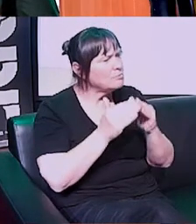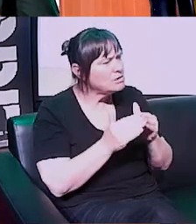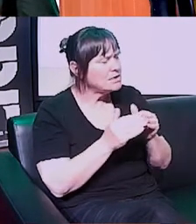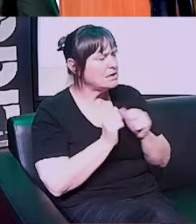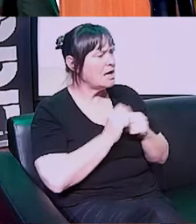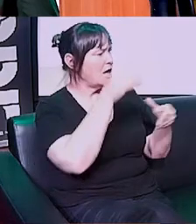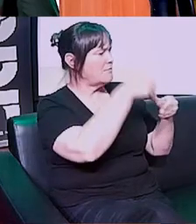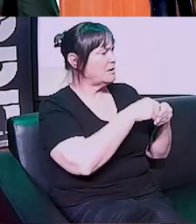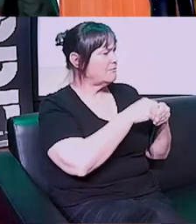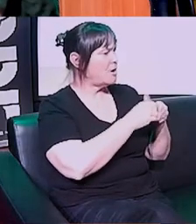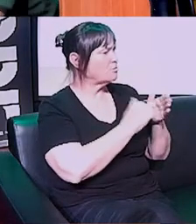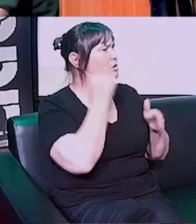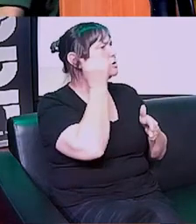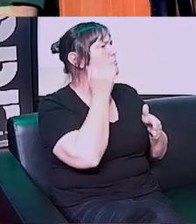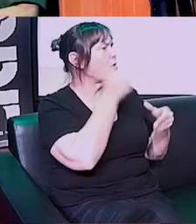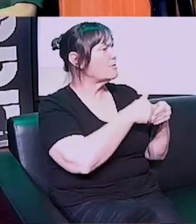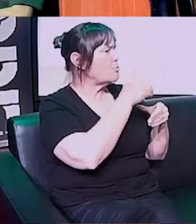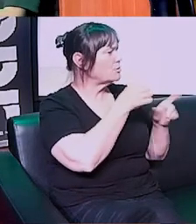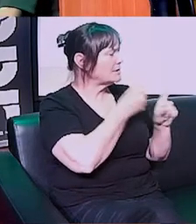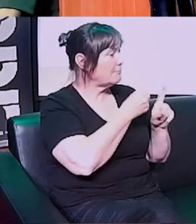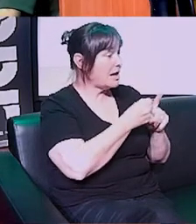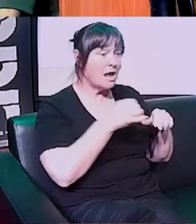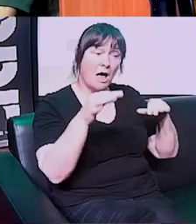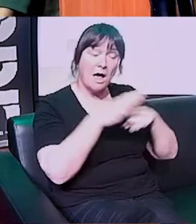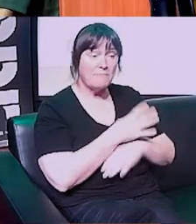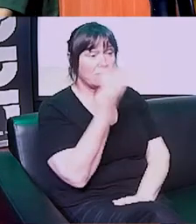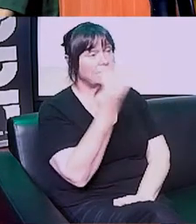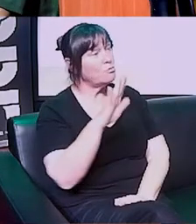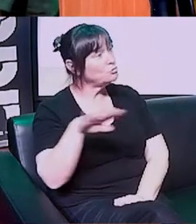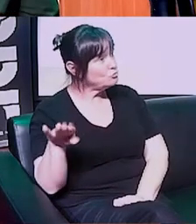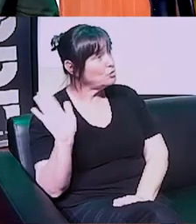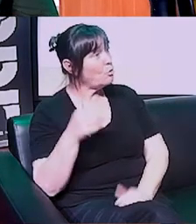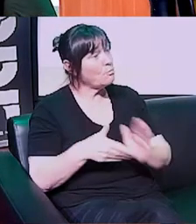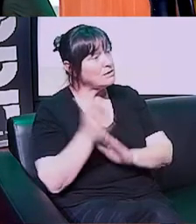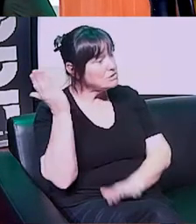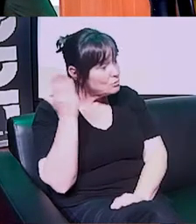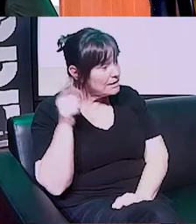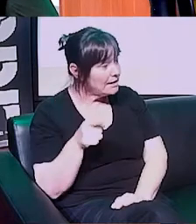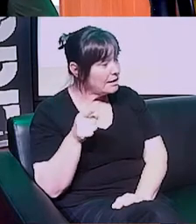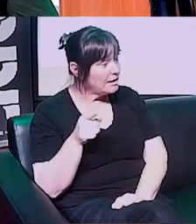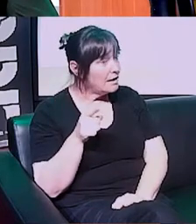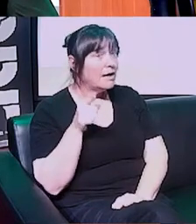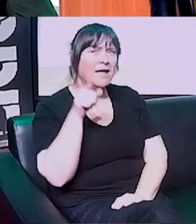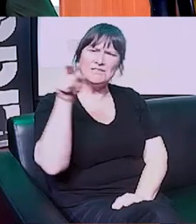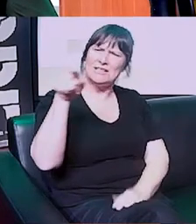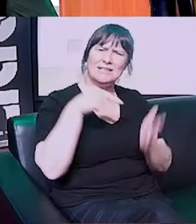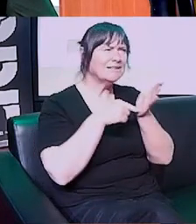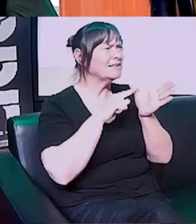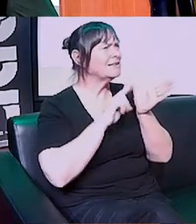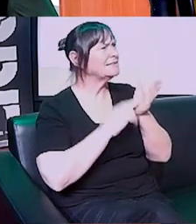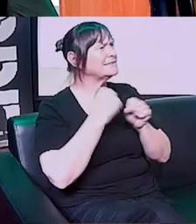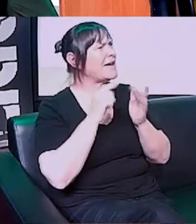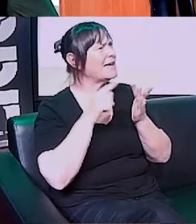campaign. I'm married with 4 kids. All of my kids went to school here. Tangi was actually my oldest daughter's history teacher.